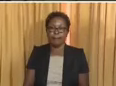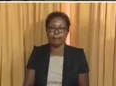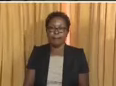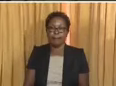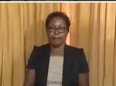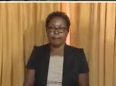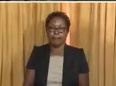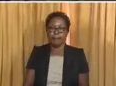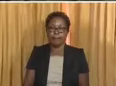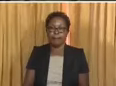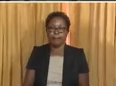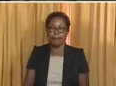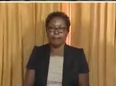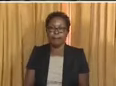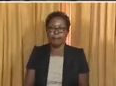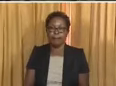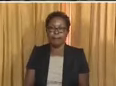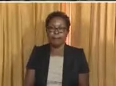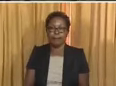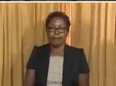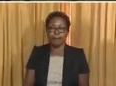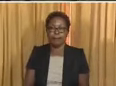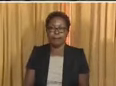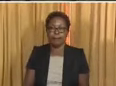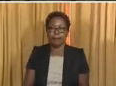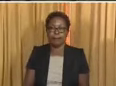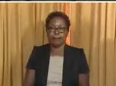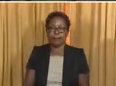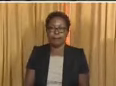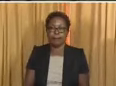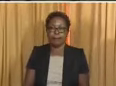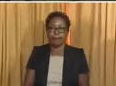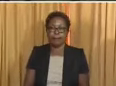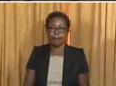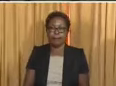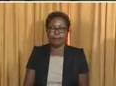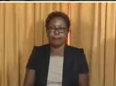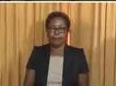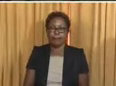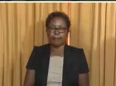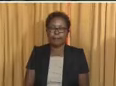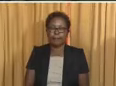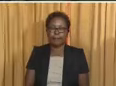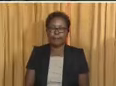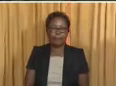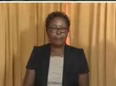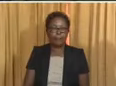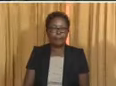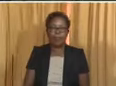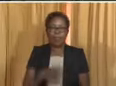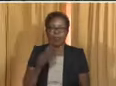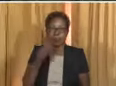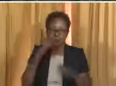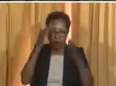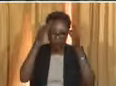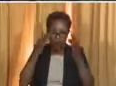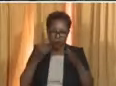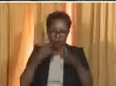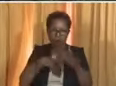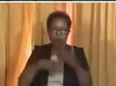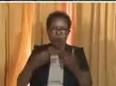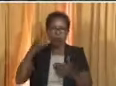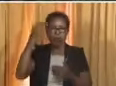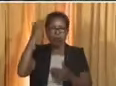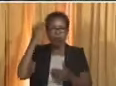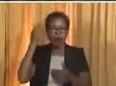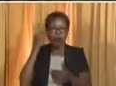And I have then come to the two conflicting decisions in the High Court, which were raised